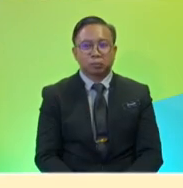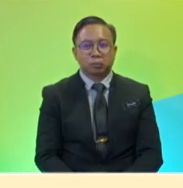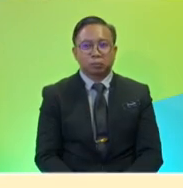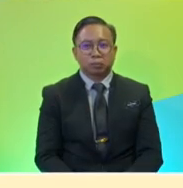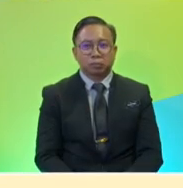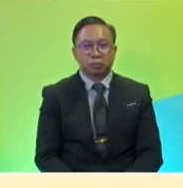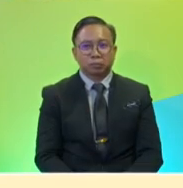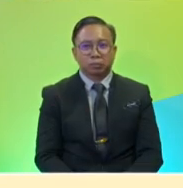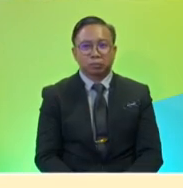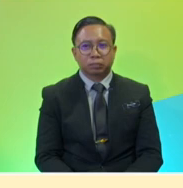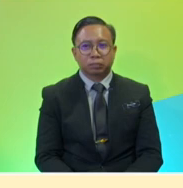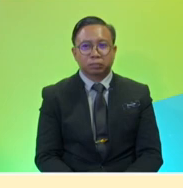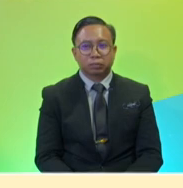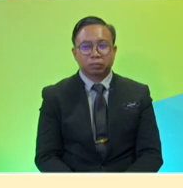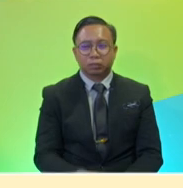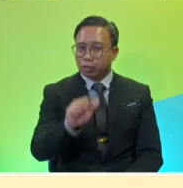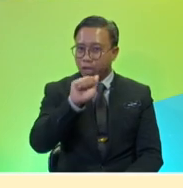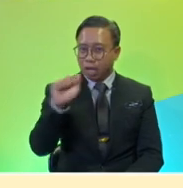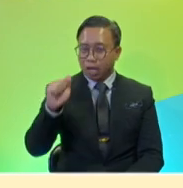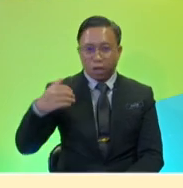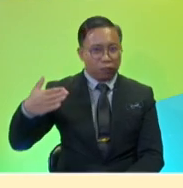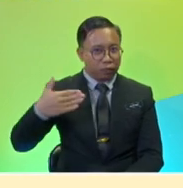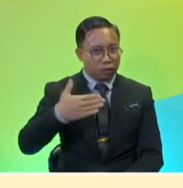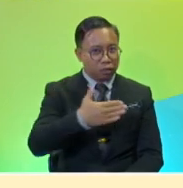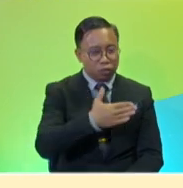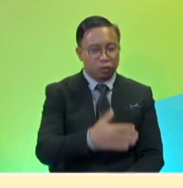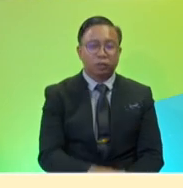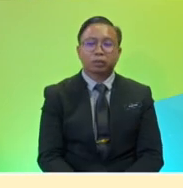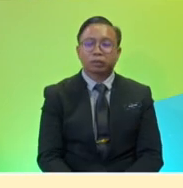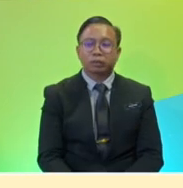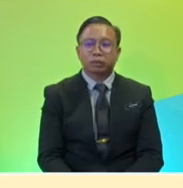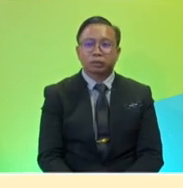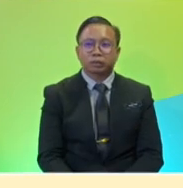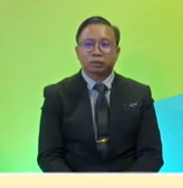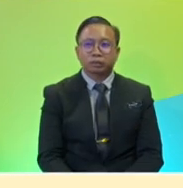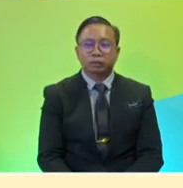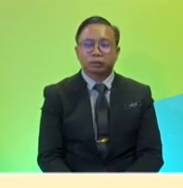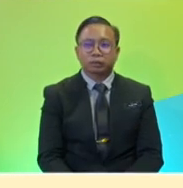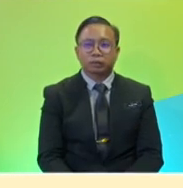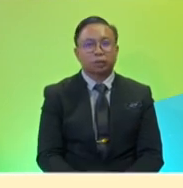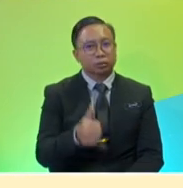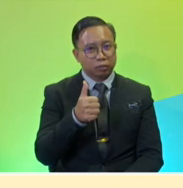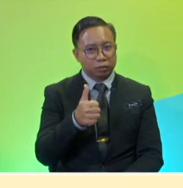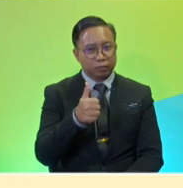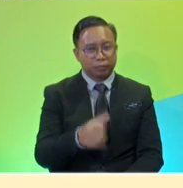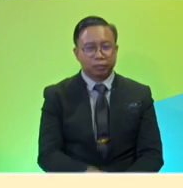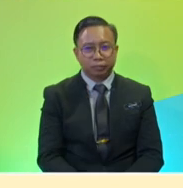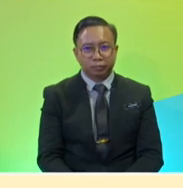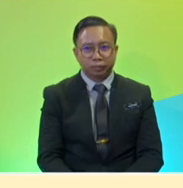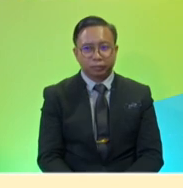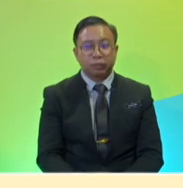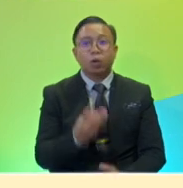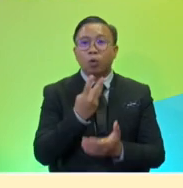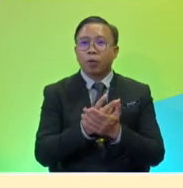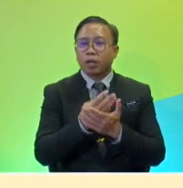Catching a fish. Yes, catching a fish. Good. All right. Okay, well